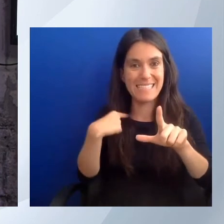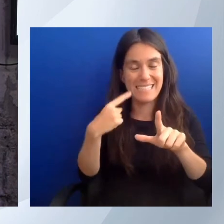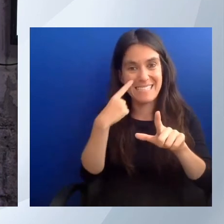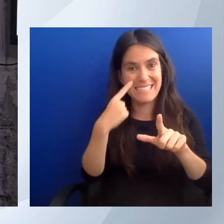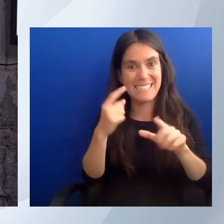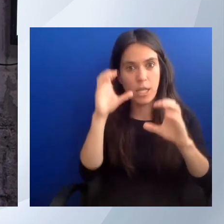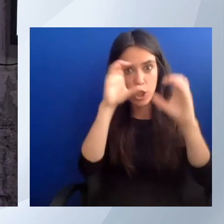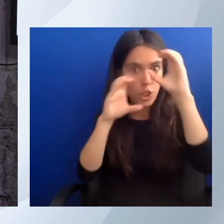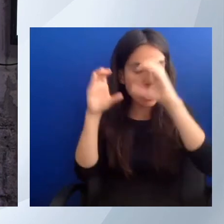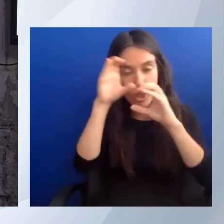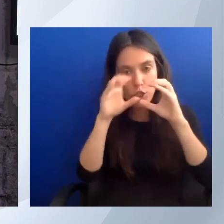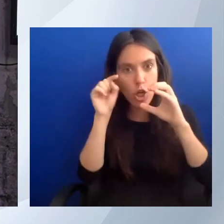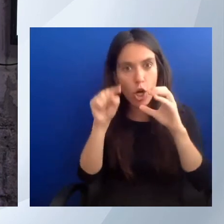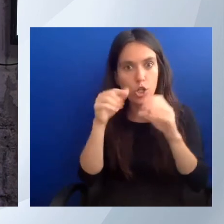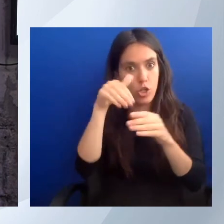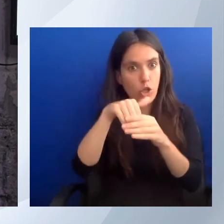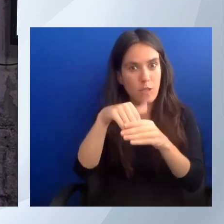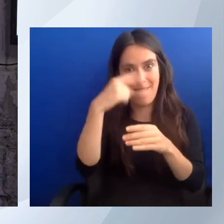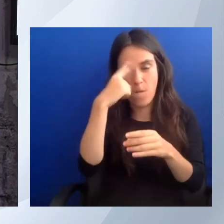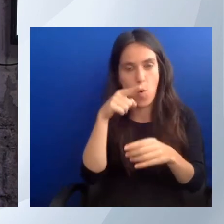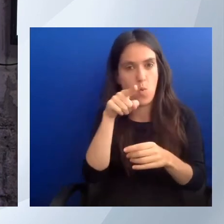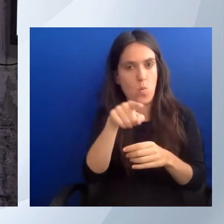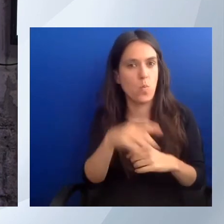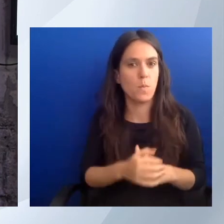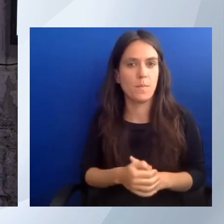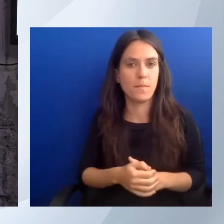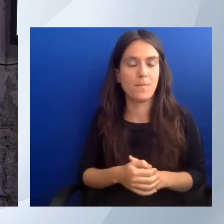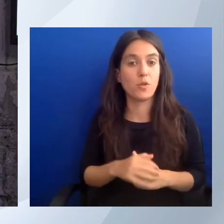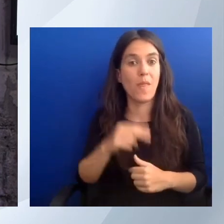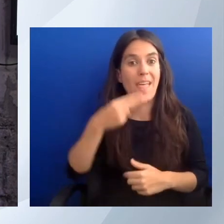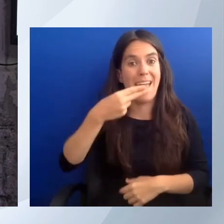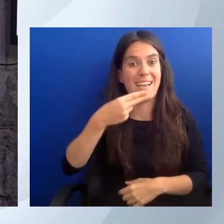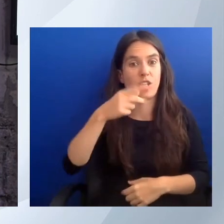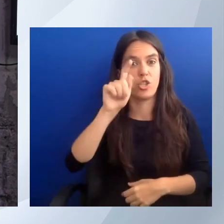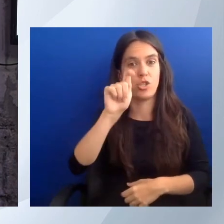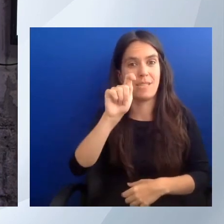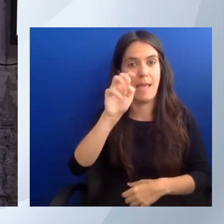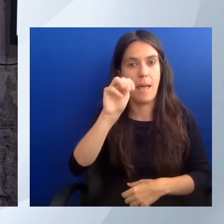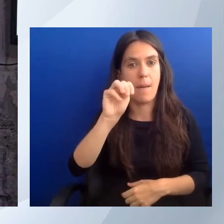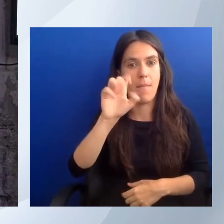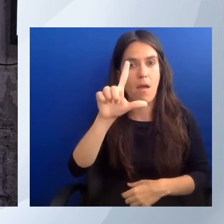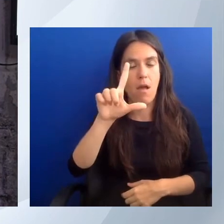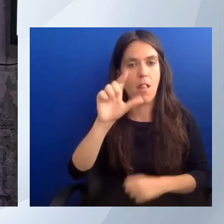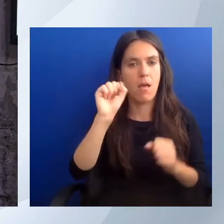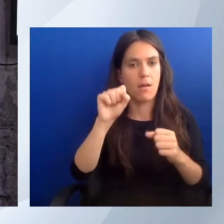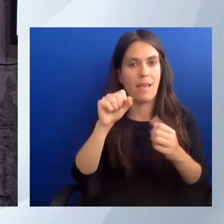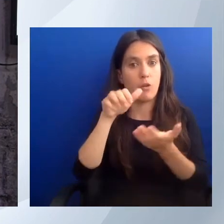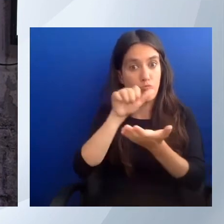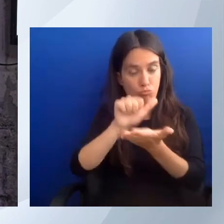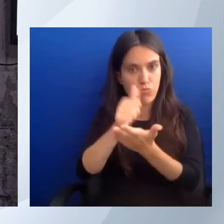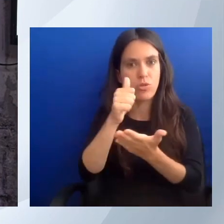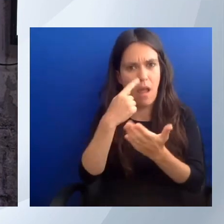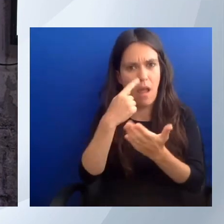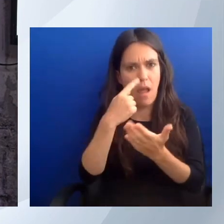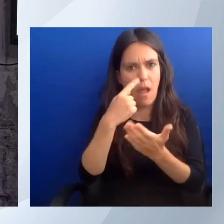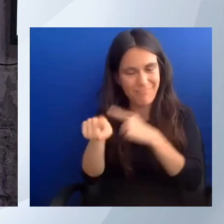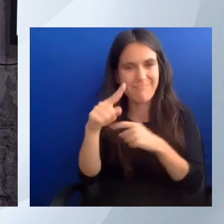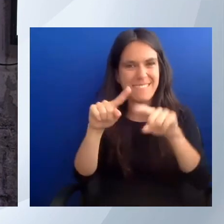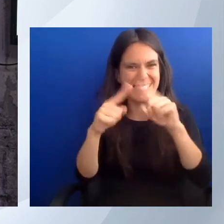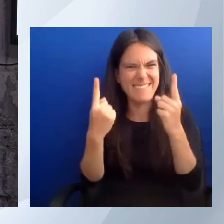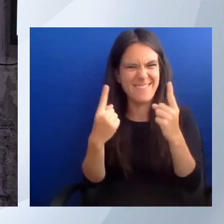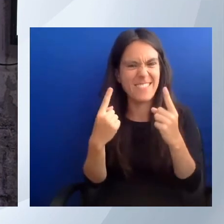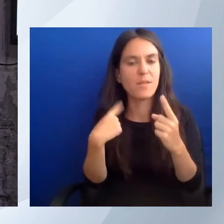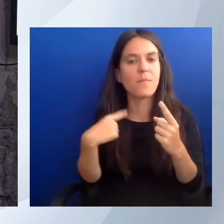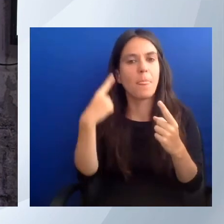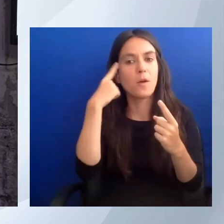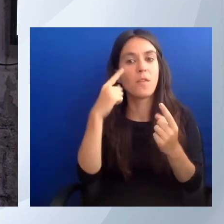all the content for you. And because it's HTML, you can do things like print to PDF as well. So on the one side, you have a really nice